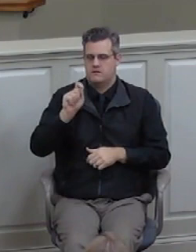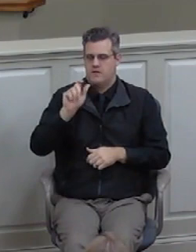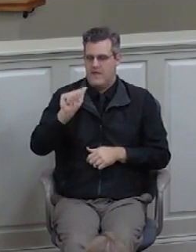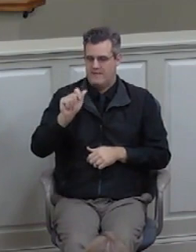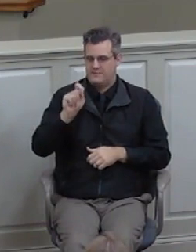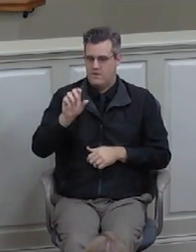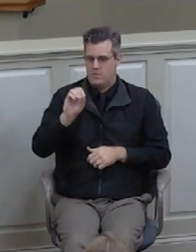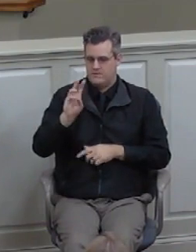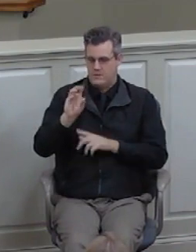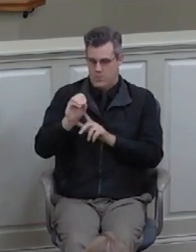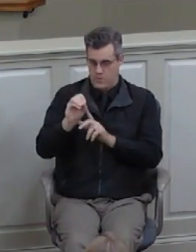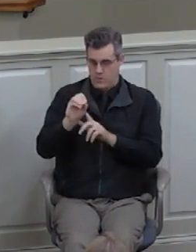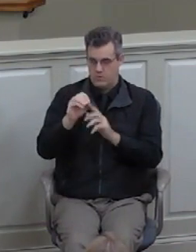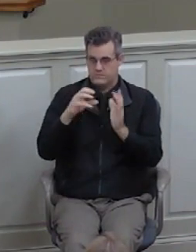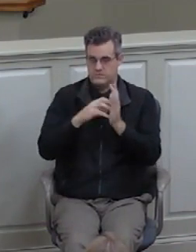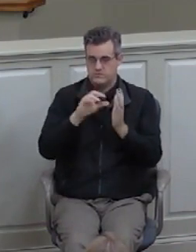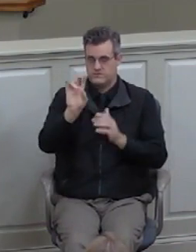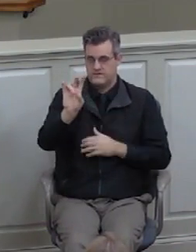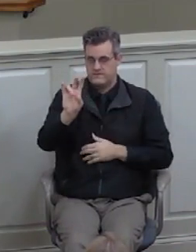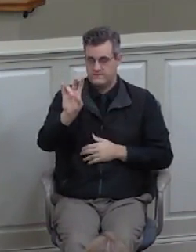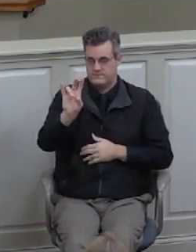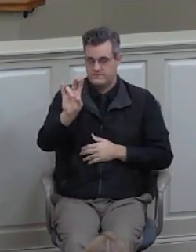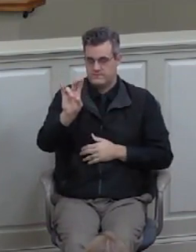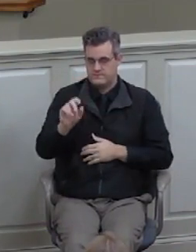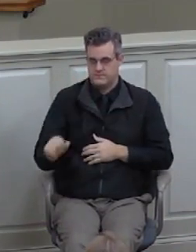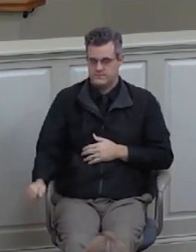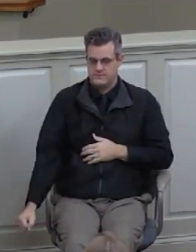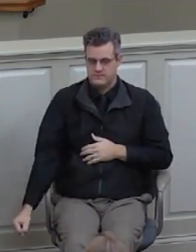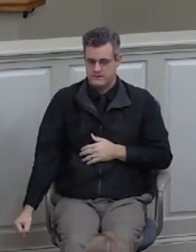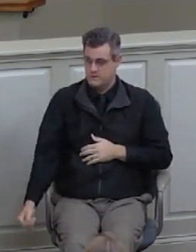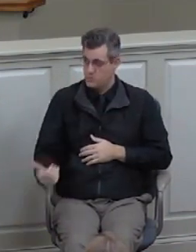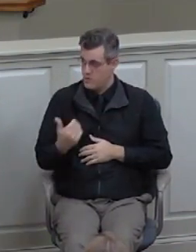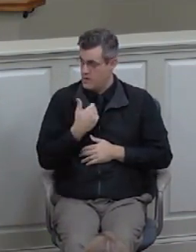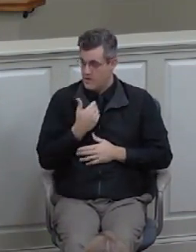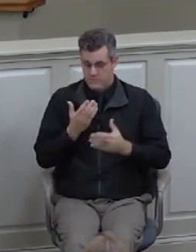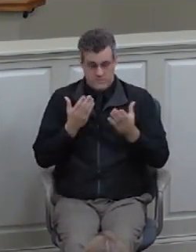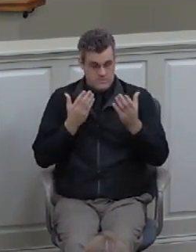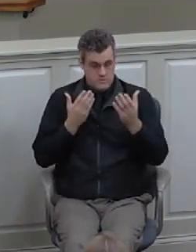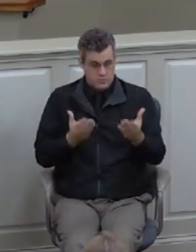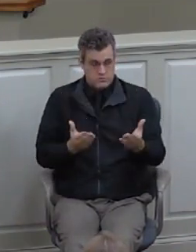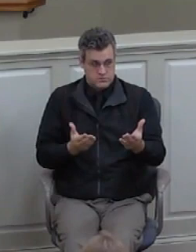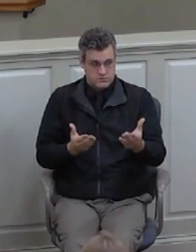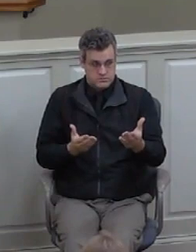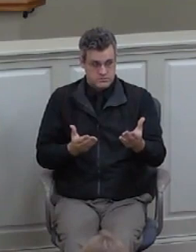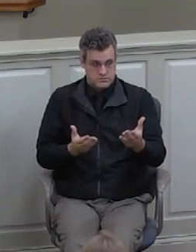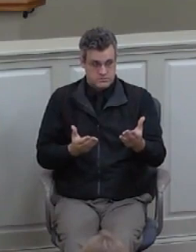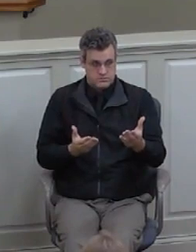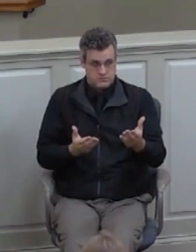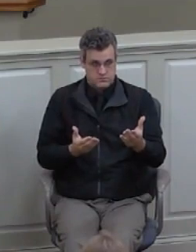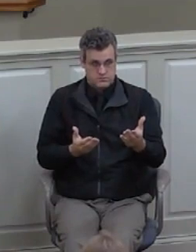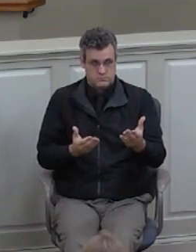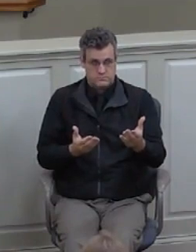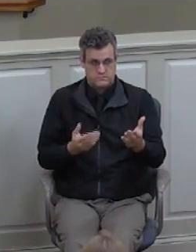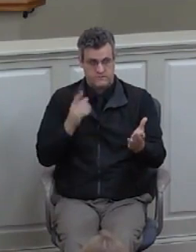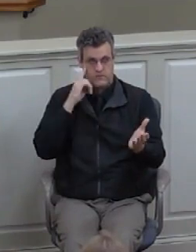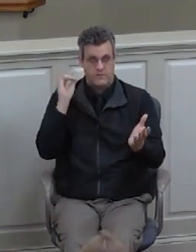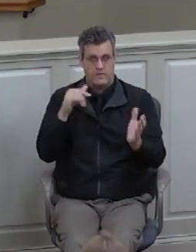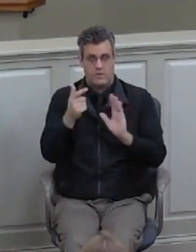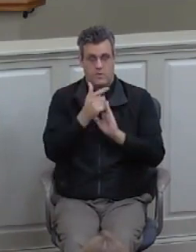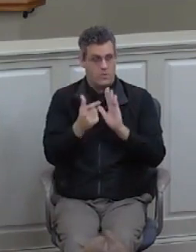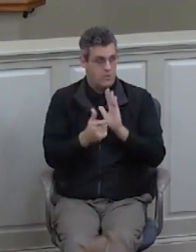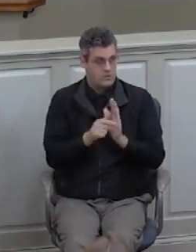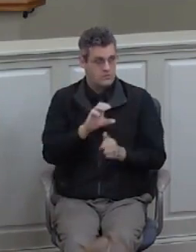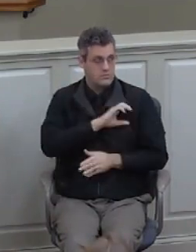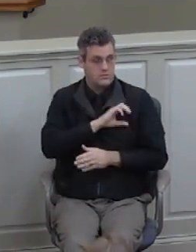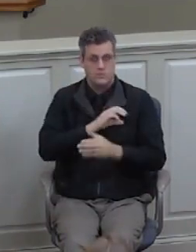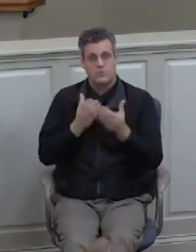83A.060 subsection 7. Do I hear a motion for said ordinance? I move that